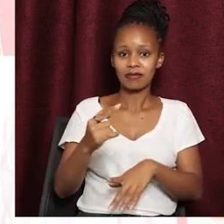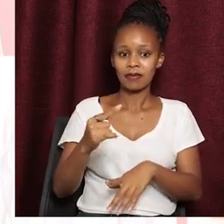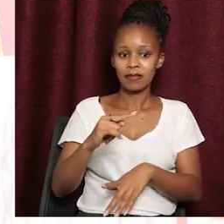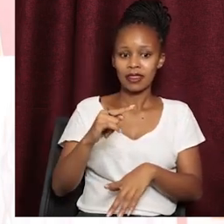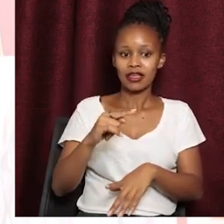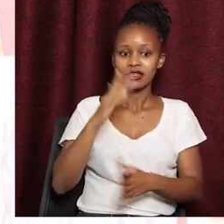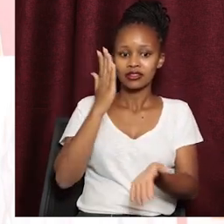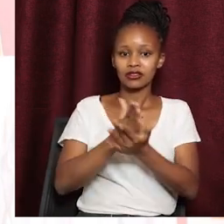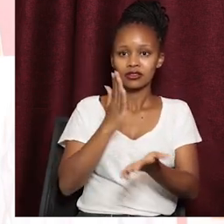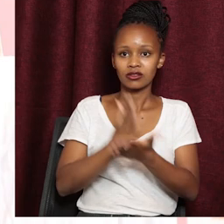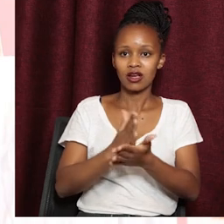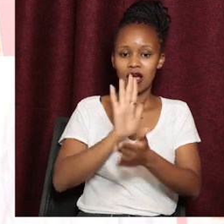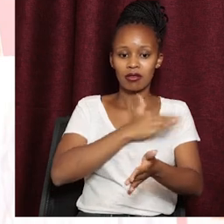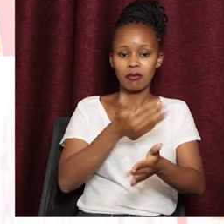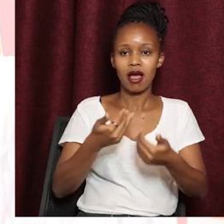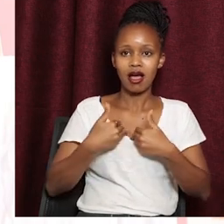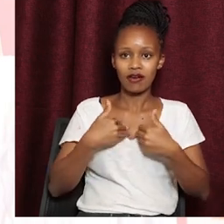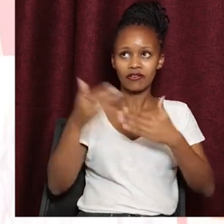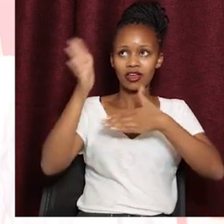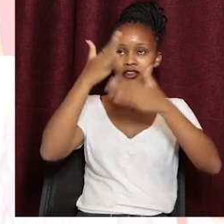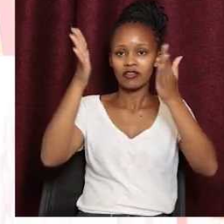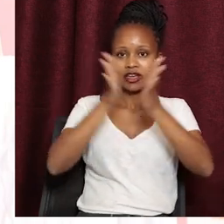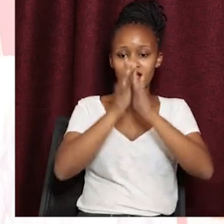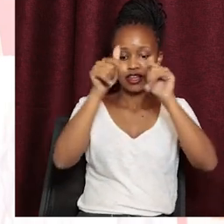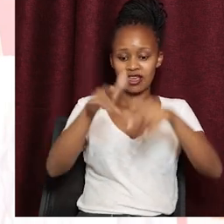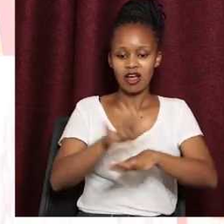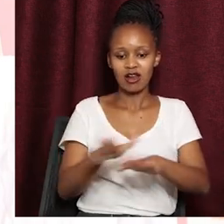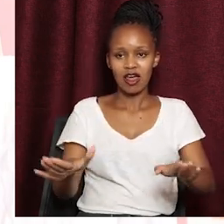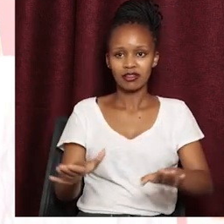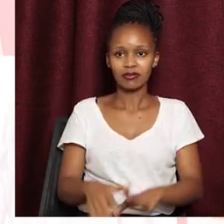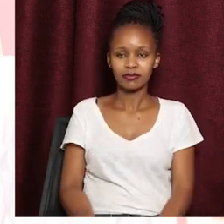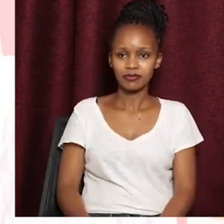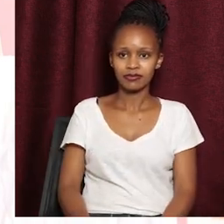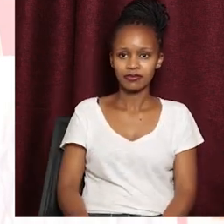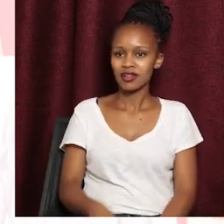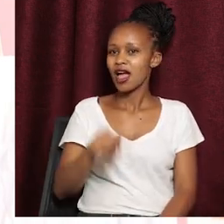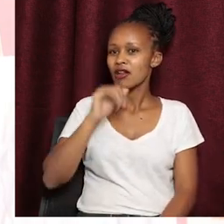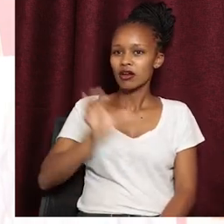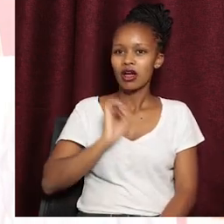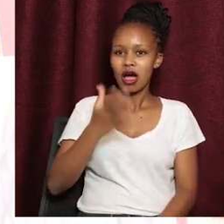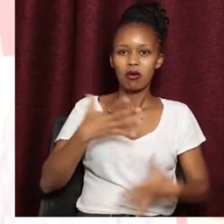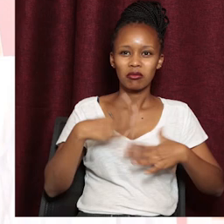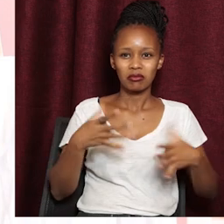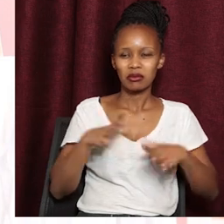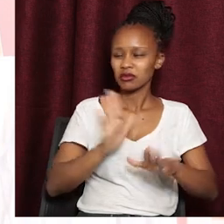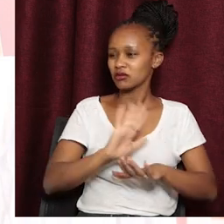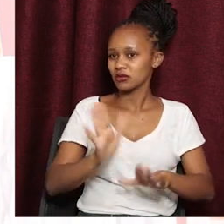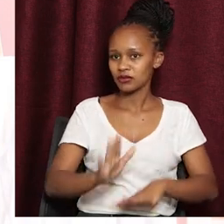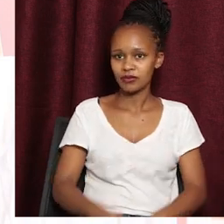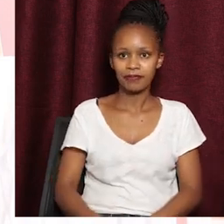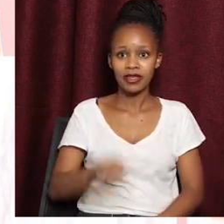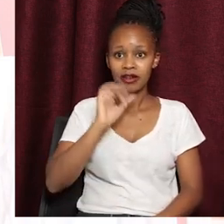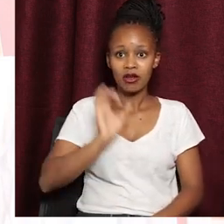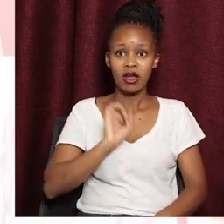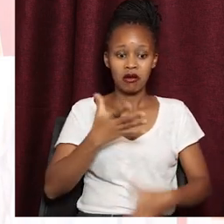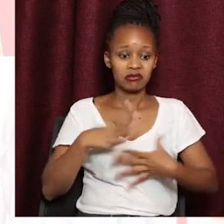the ultimate source of power in heaven and on earth. Not our people.